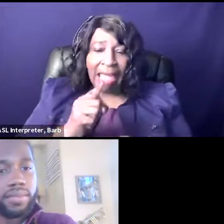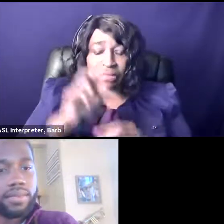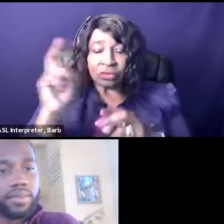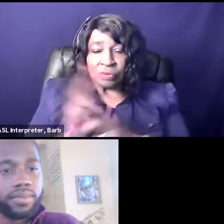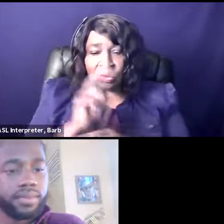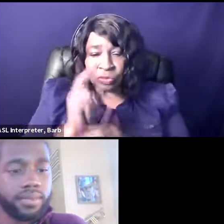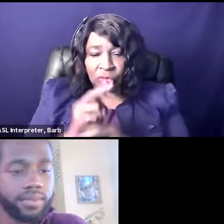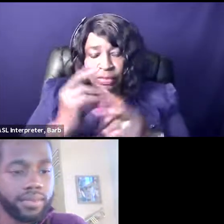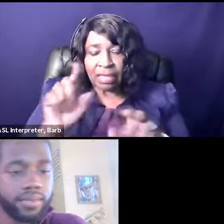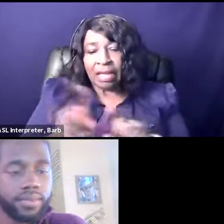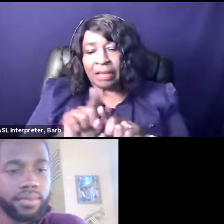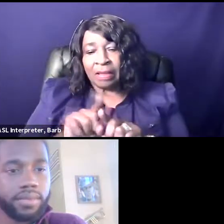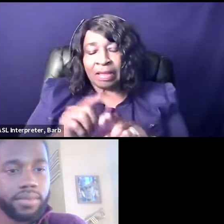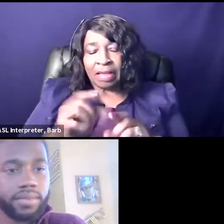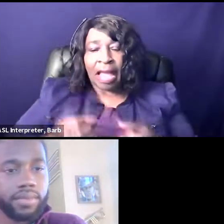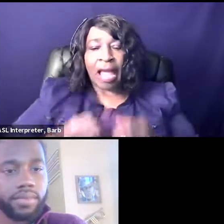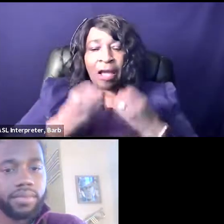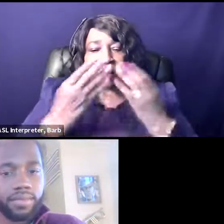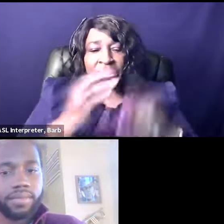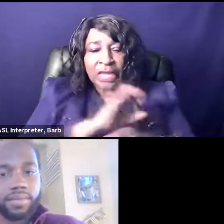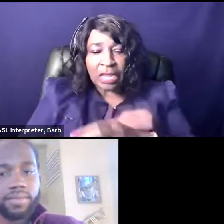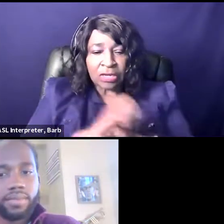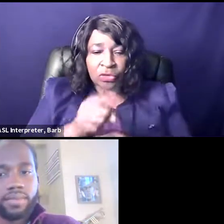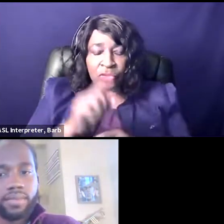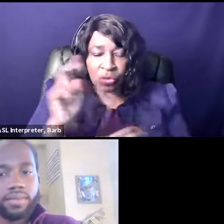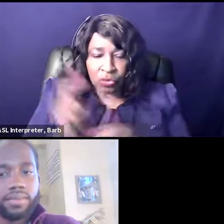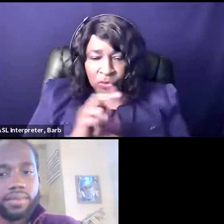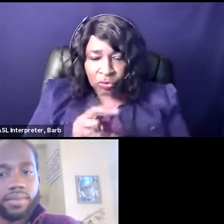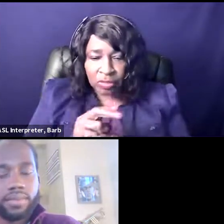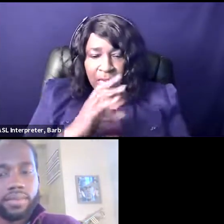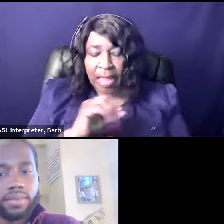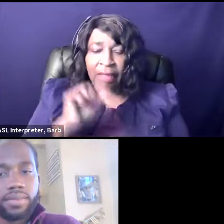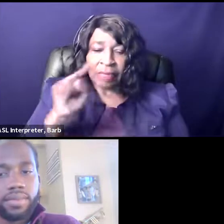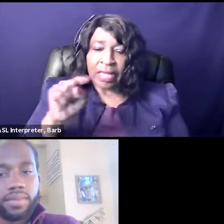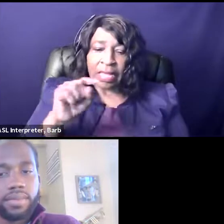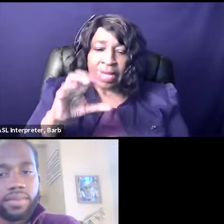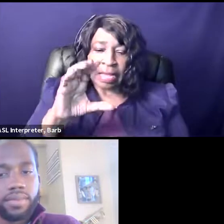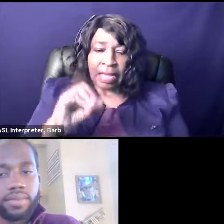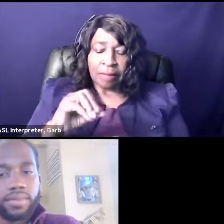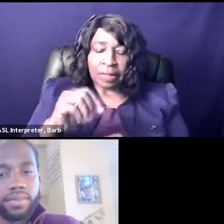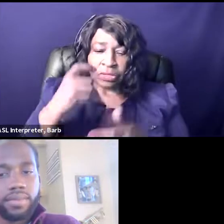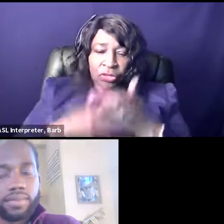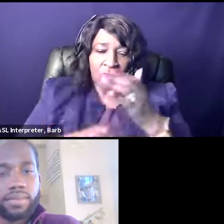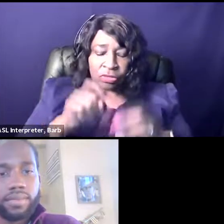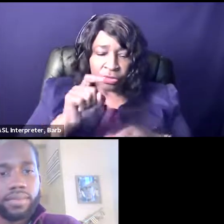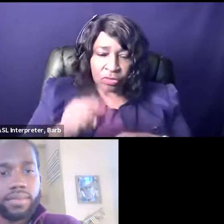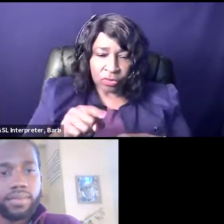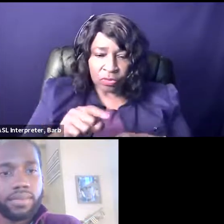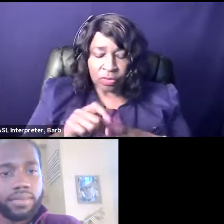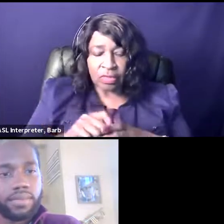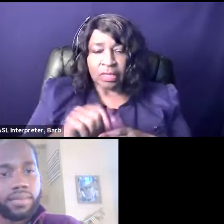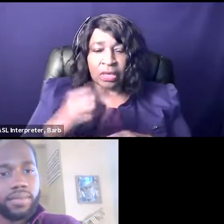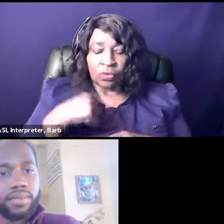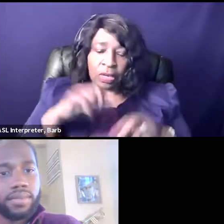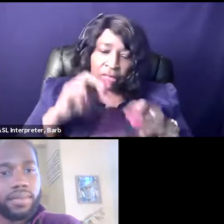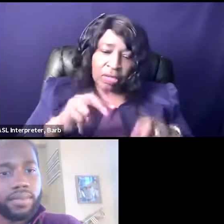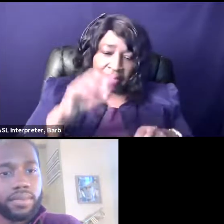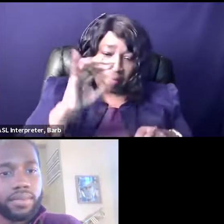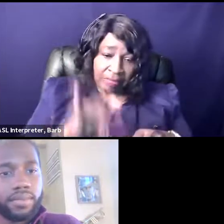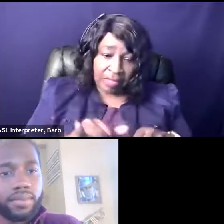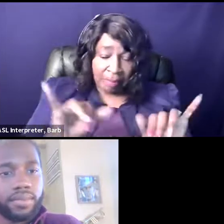how much energy are you consuming and your utility company charges you for. And so what we see when we look at that metric is